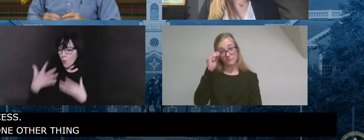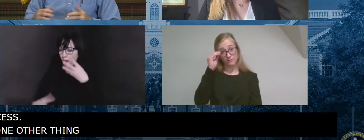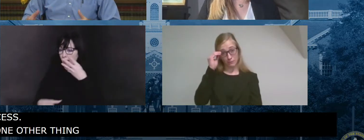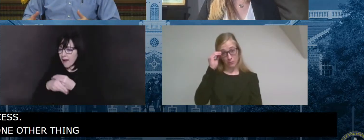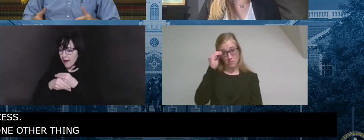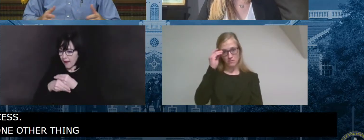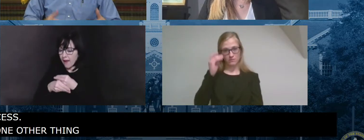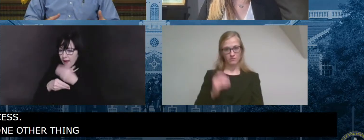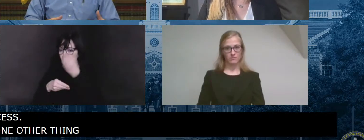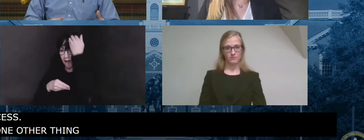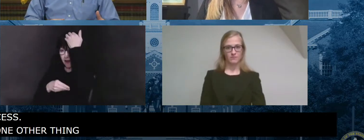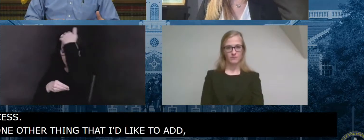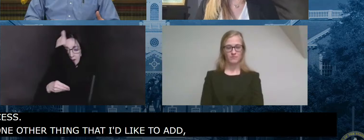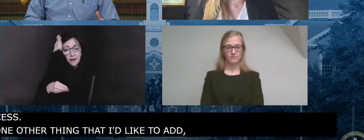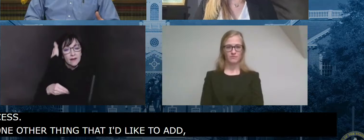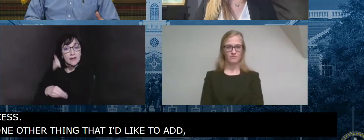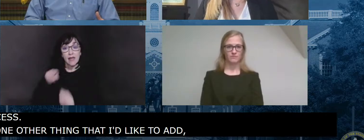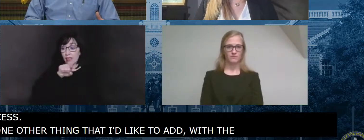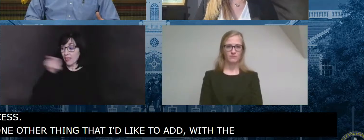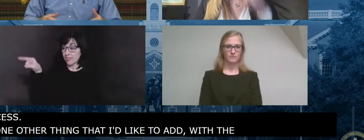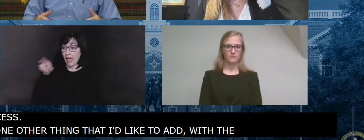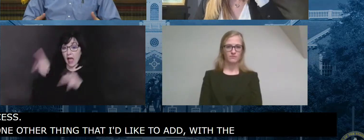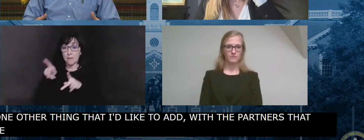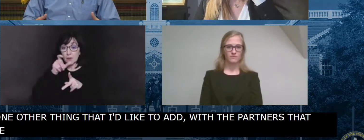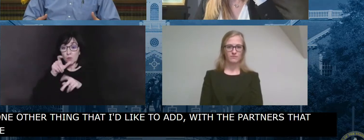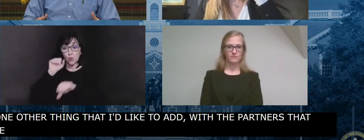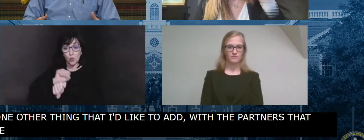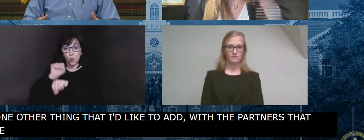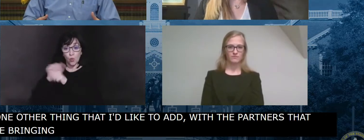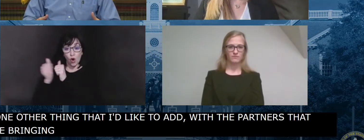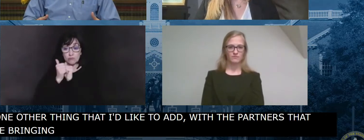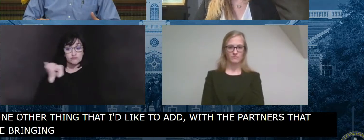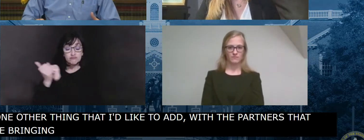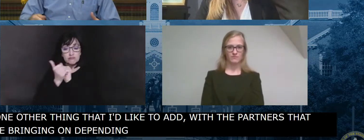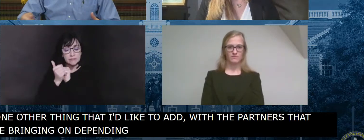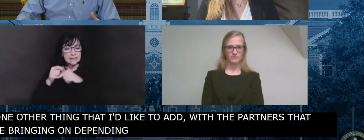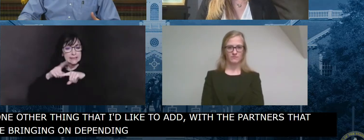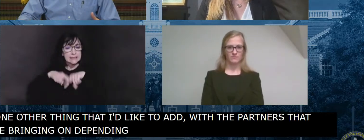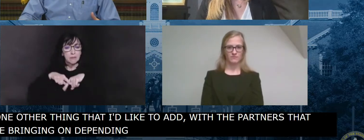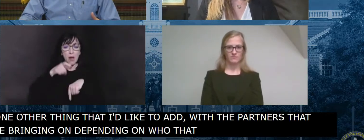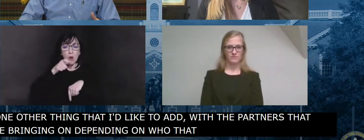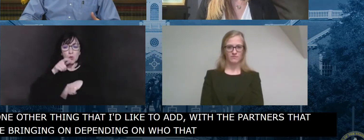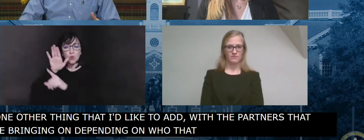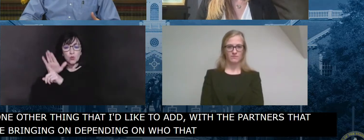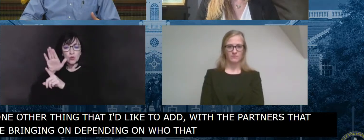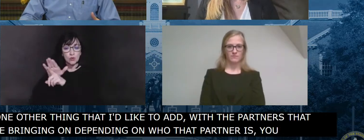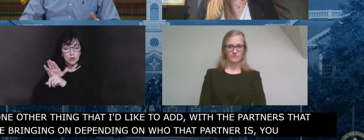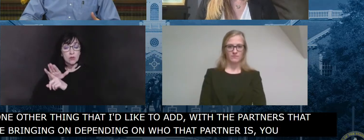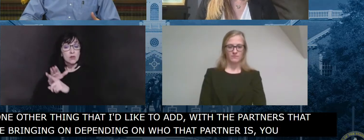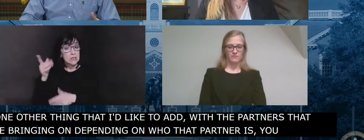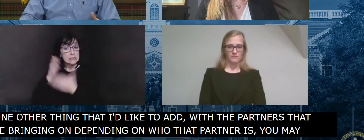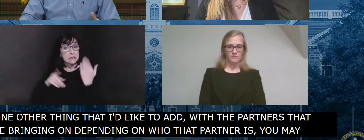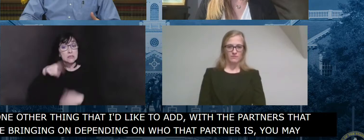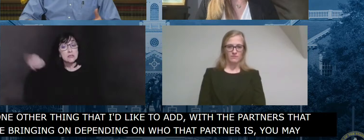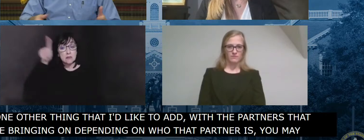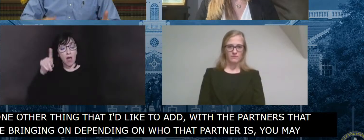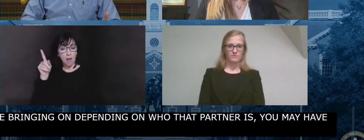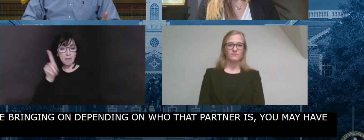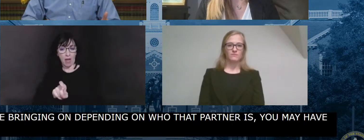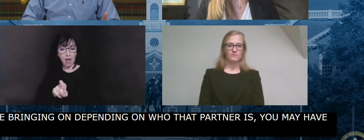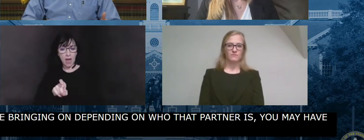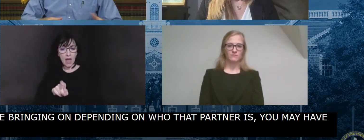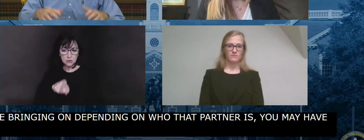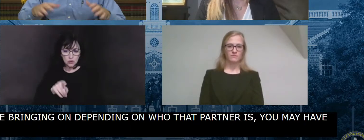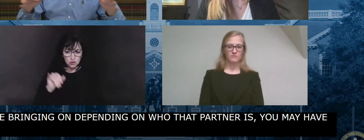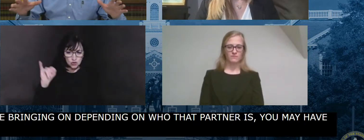with the partners that we're bringing on, depending on who that partner is, you may have to present your insurance card because they'll